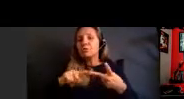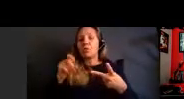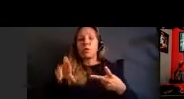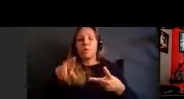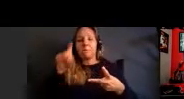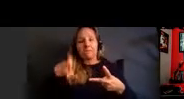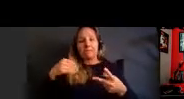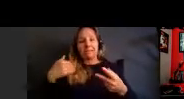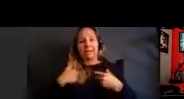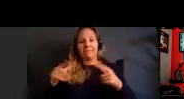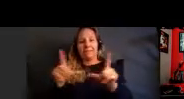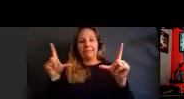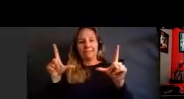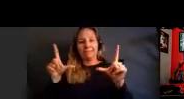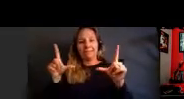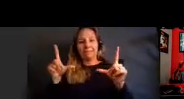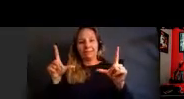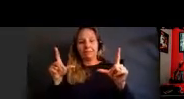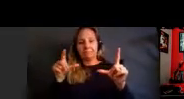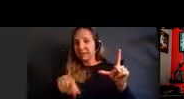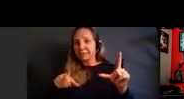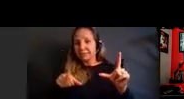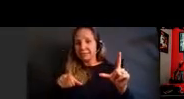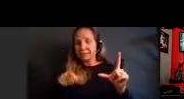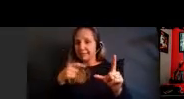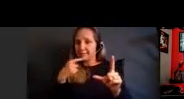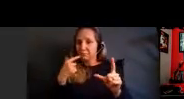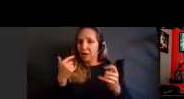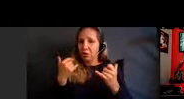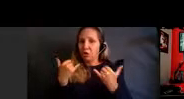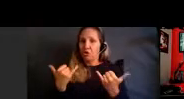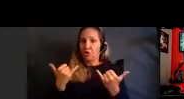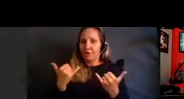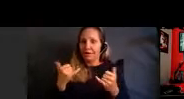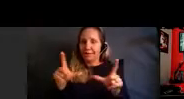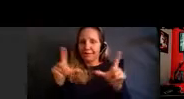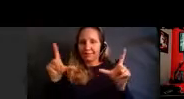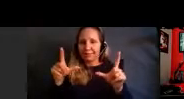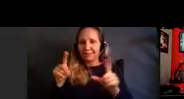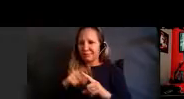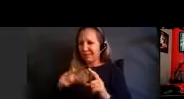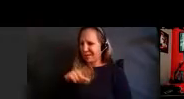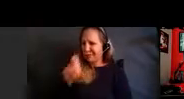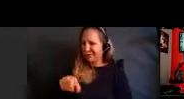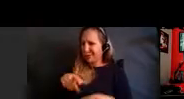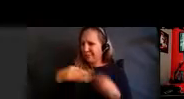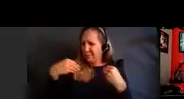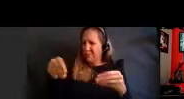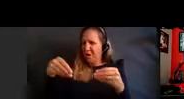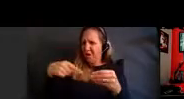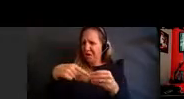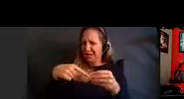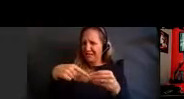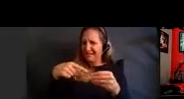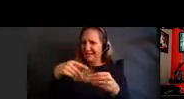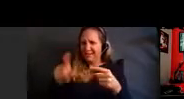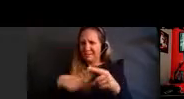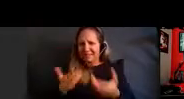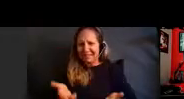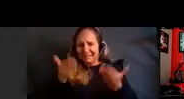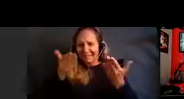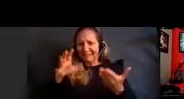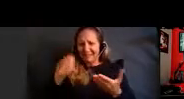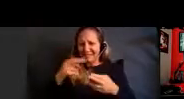valid driver's license. Well, my question to you is, what does being able to lift 50 pounds have to do with being an excellent marketer?